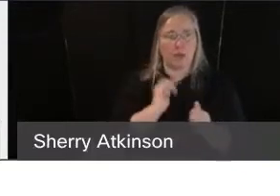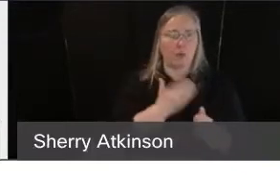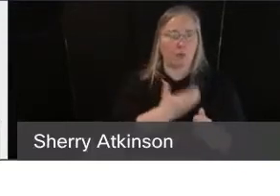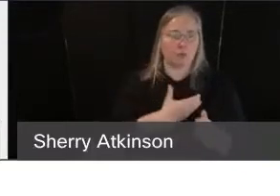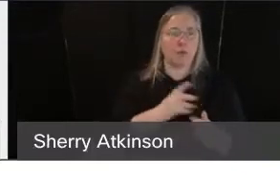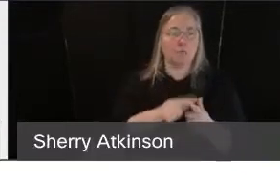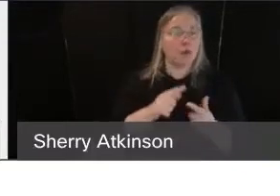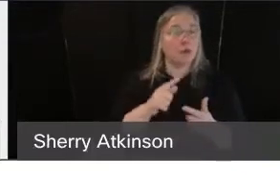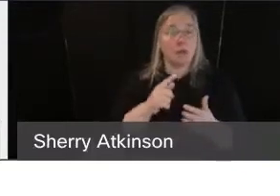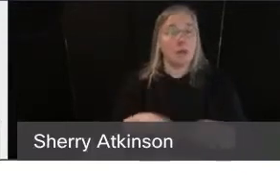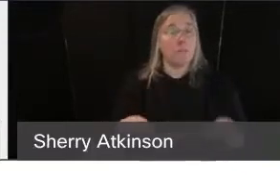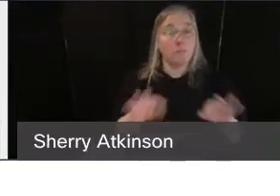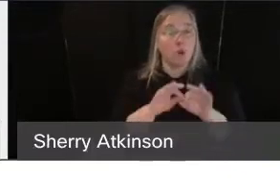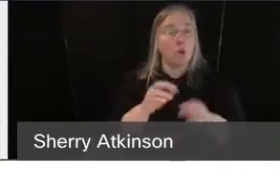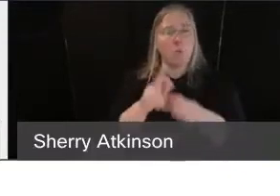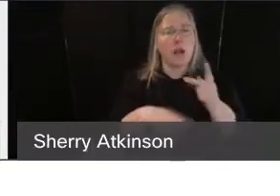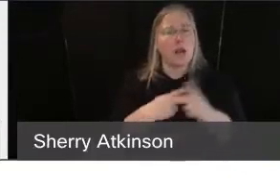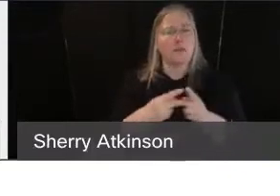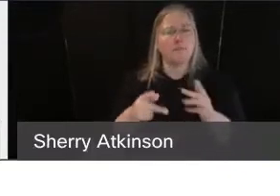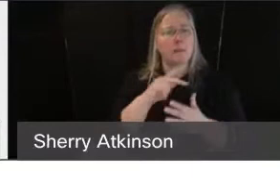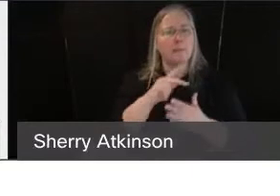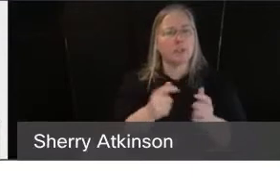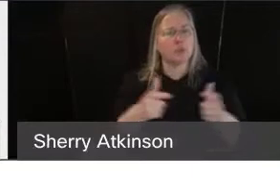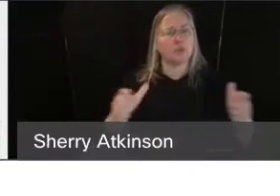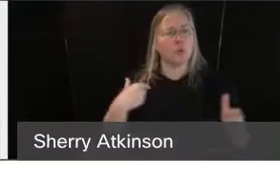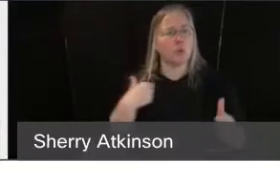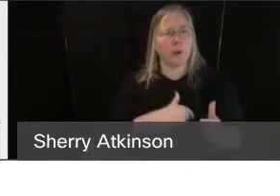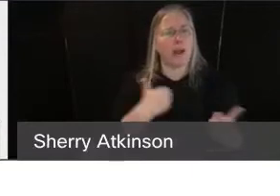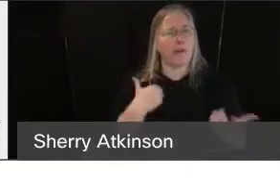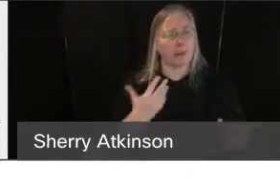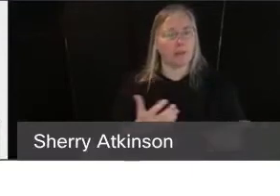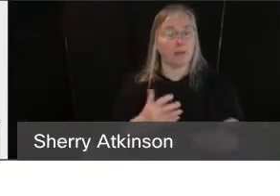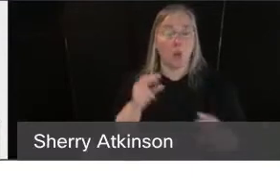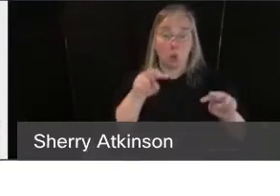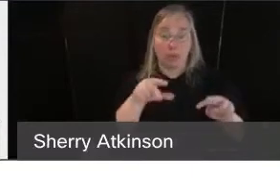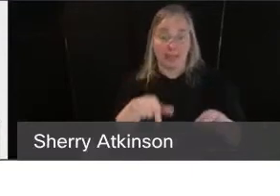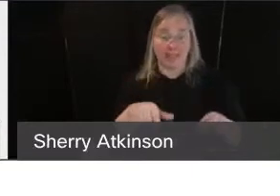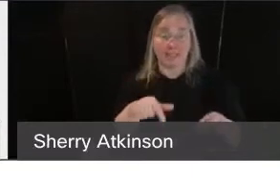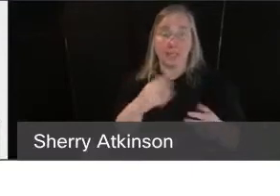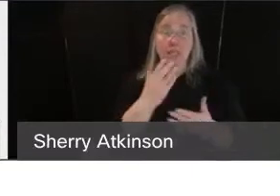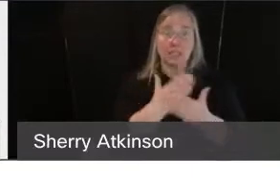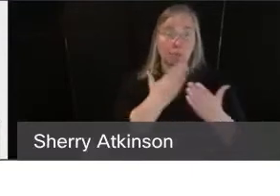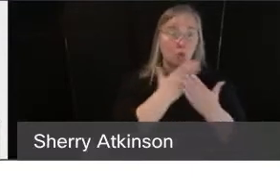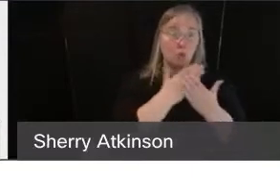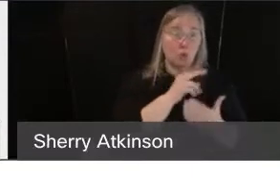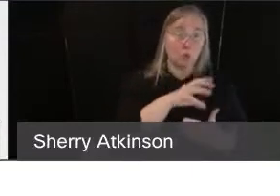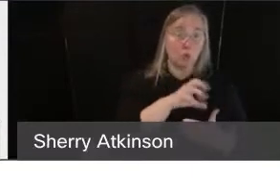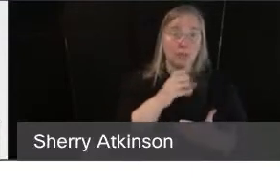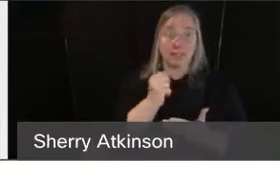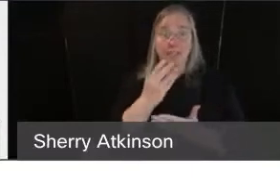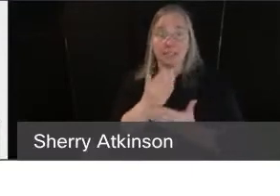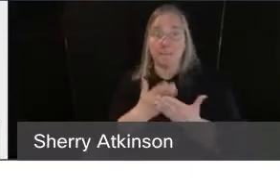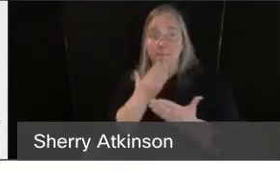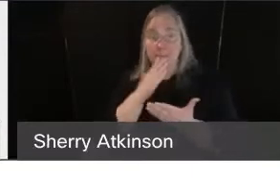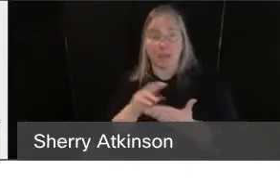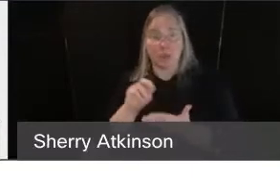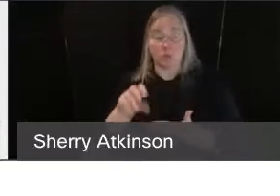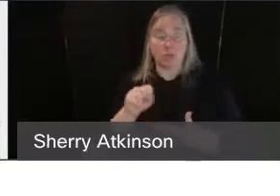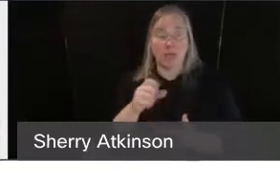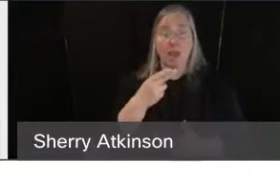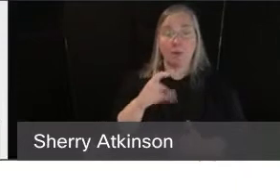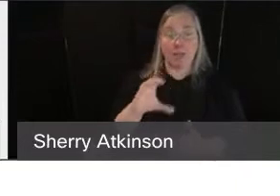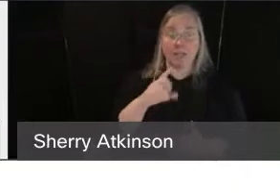growth we're having. So again, looking at this, and there's some good news and some bad news on this slide. Howard County is